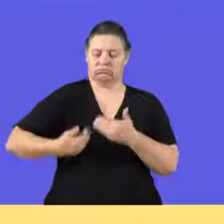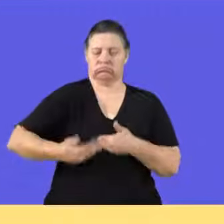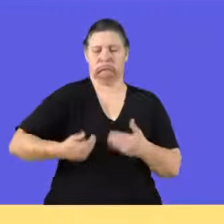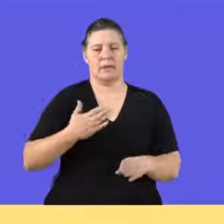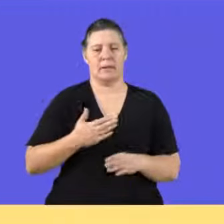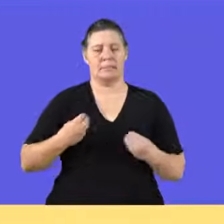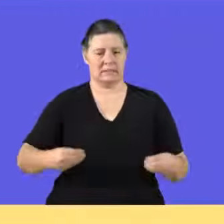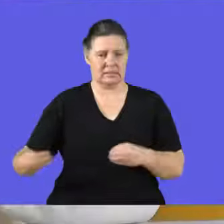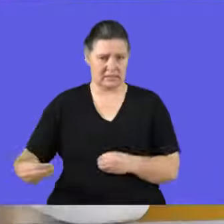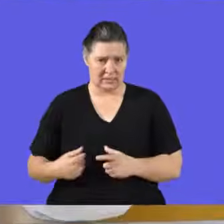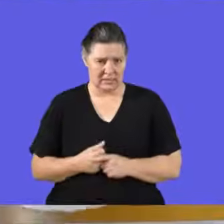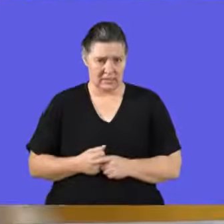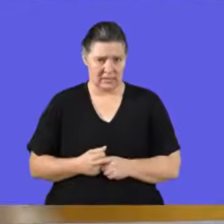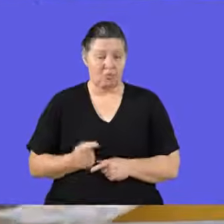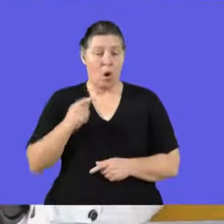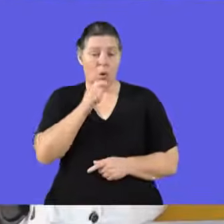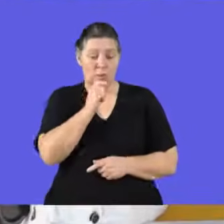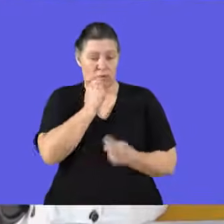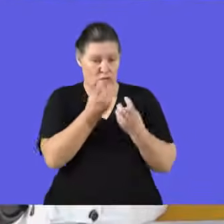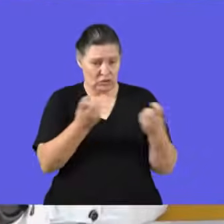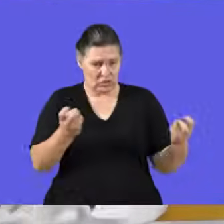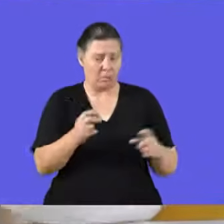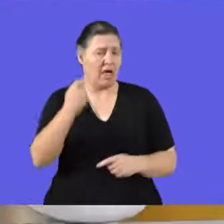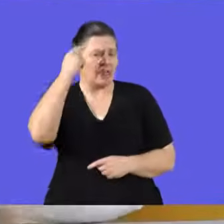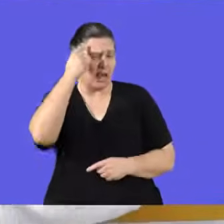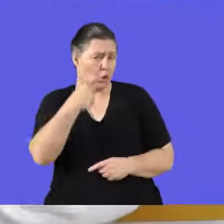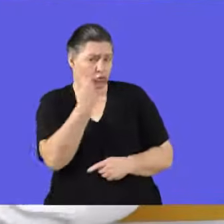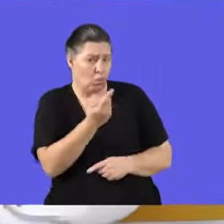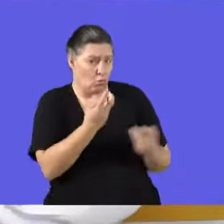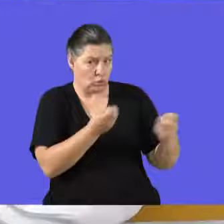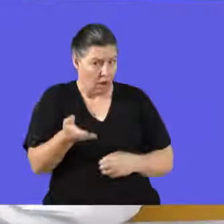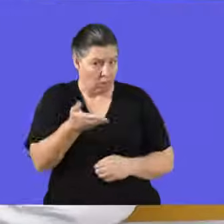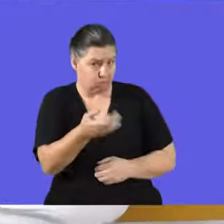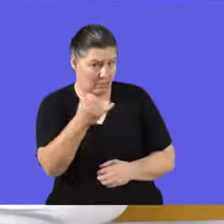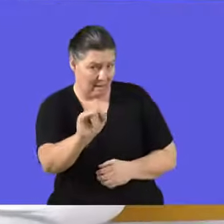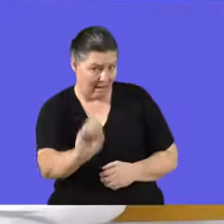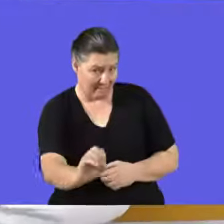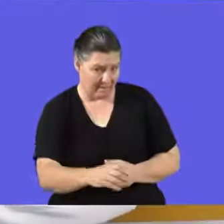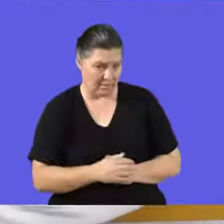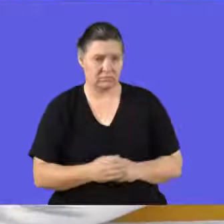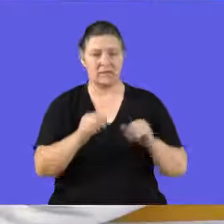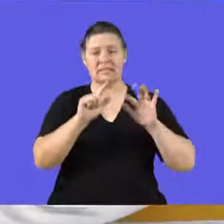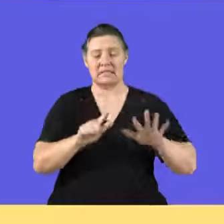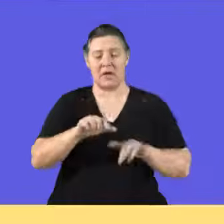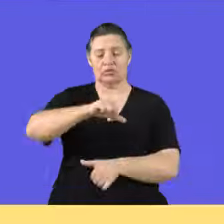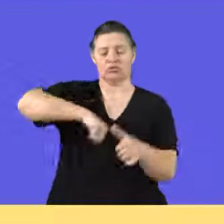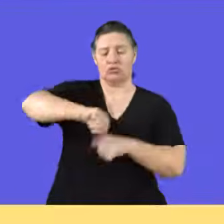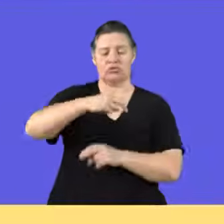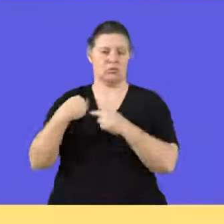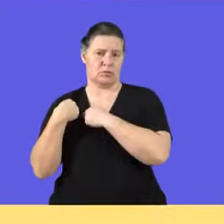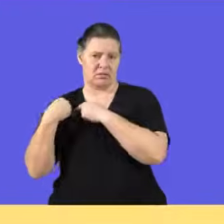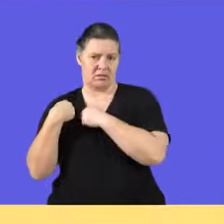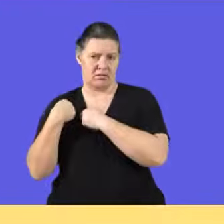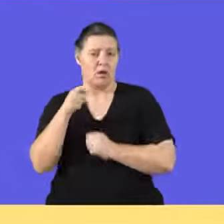resources, sustainability. When we use resources, we need to think of tomorrow, sustainability. Number